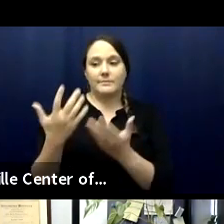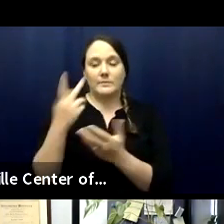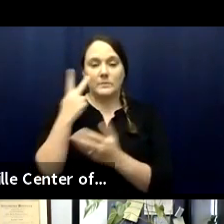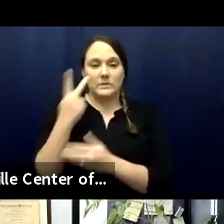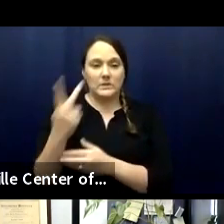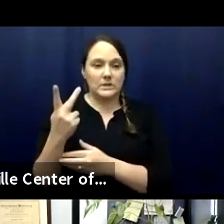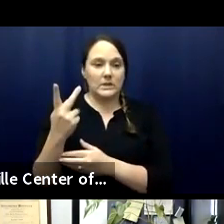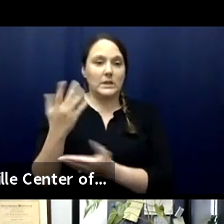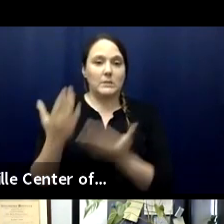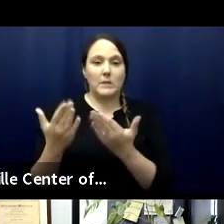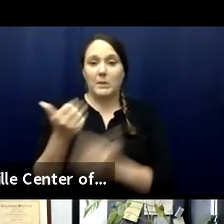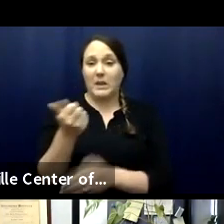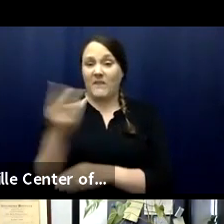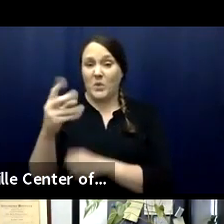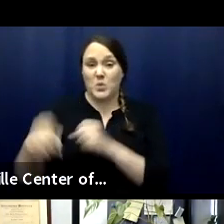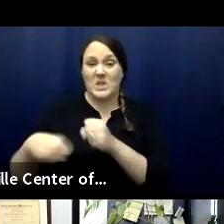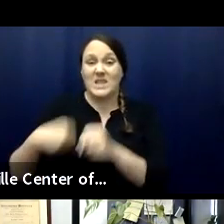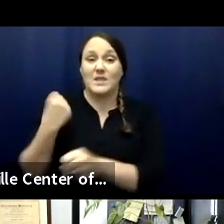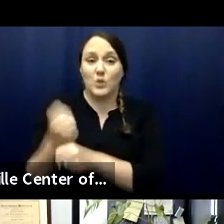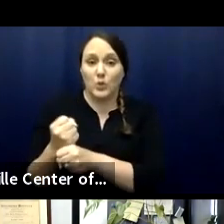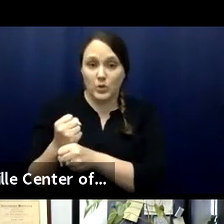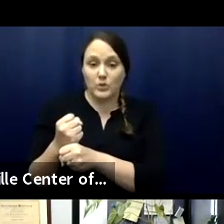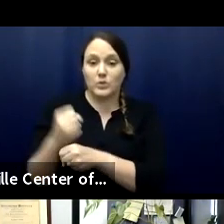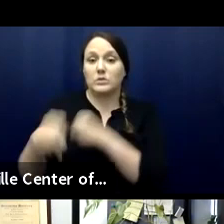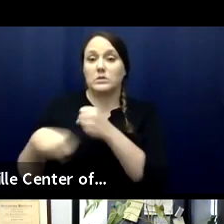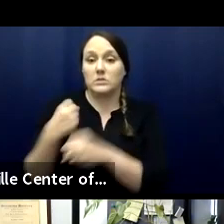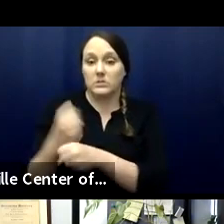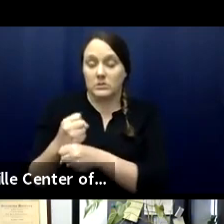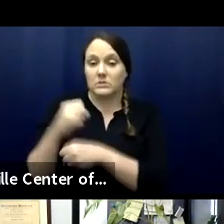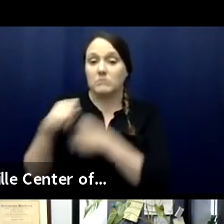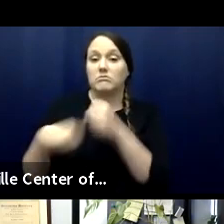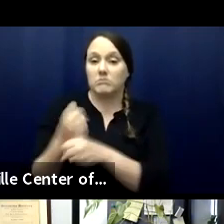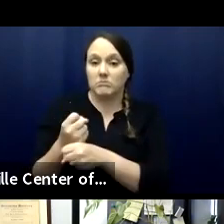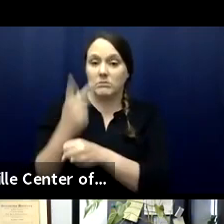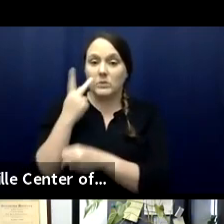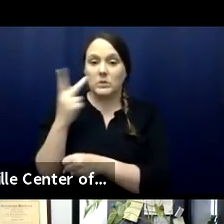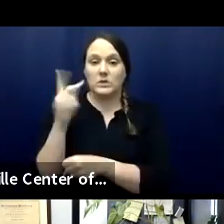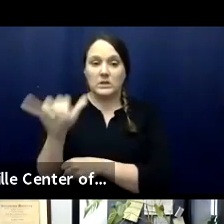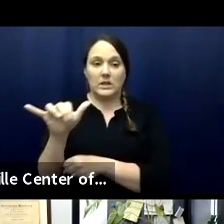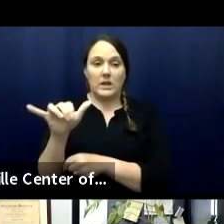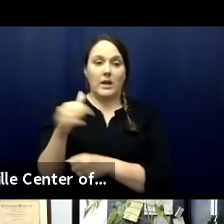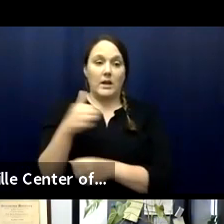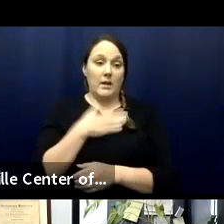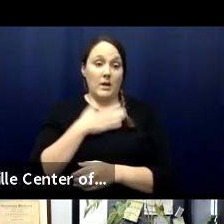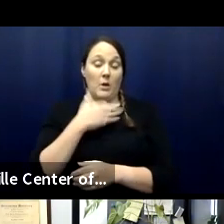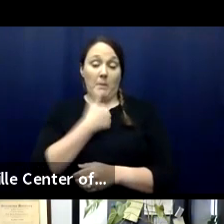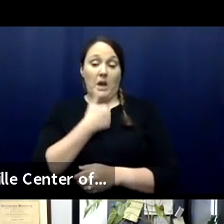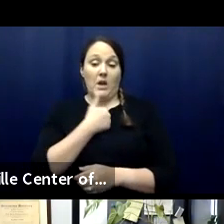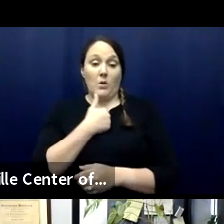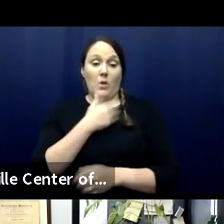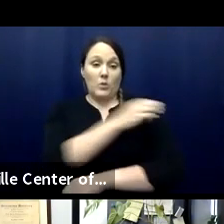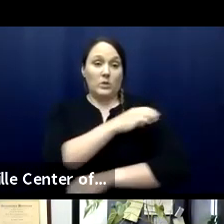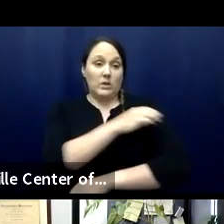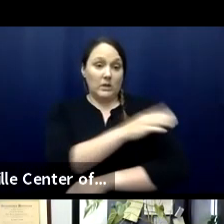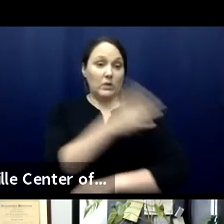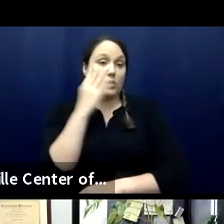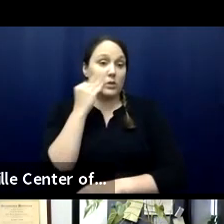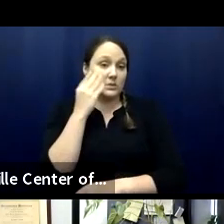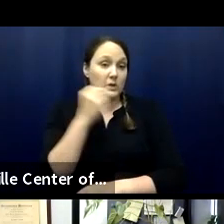a period of years between when we can see that. I'm talking about my own clinical experience and hospital